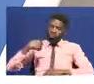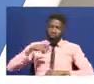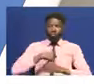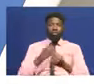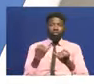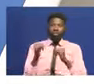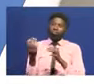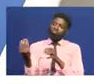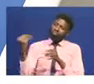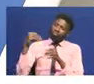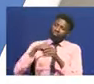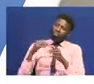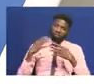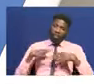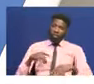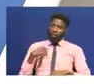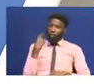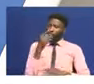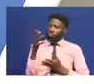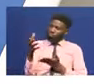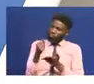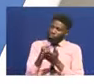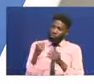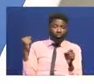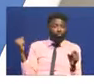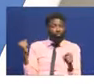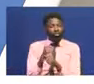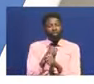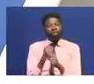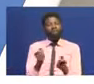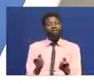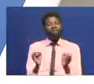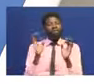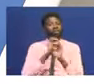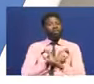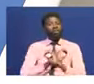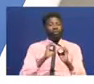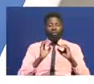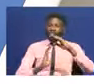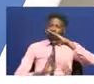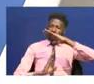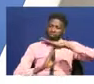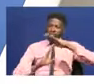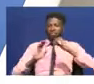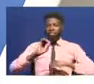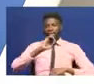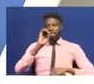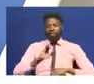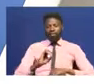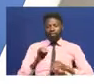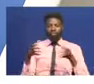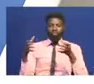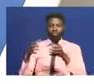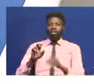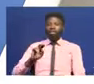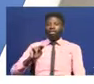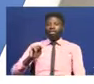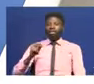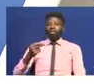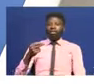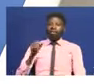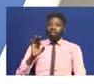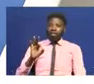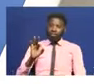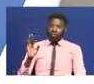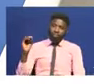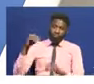not informal employment. That is the largest percentage of the people whom we have got under the National Health Insurance Fund now. However,